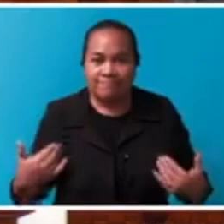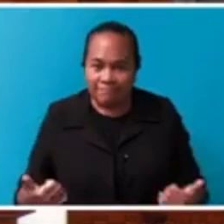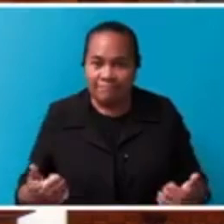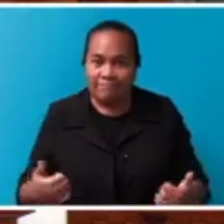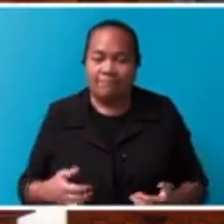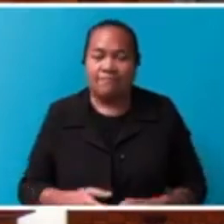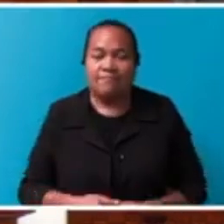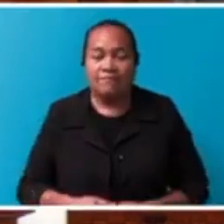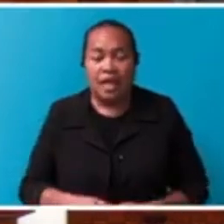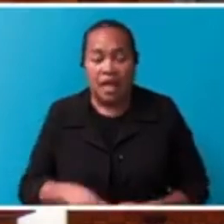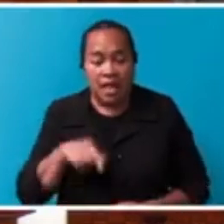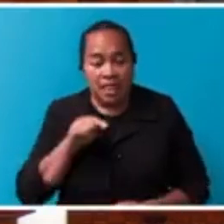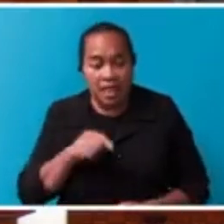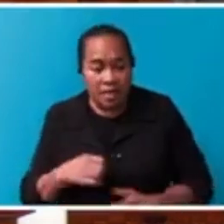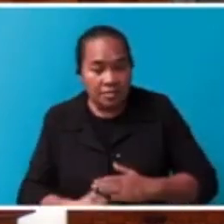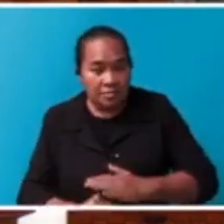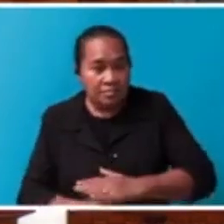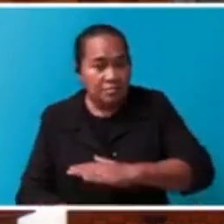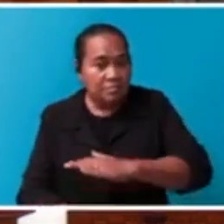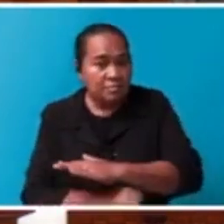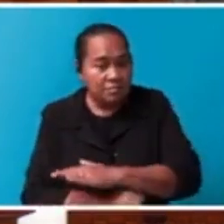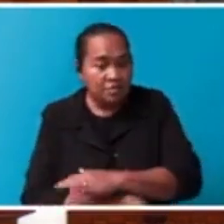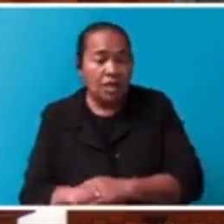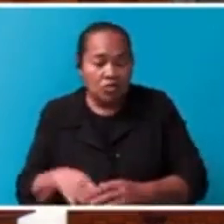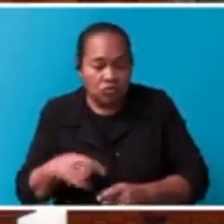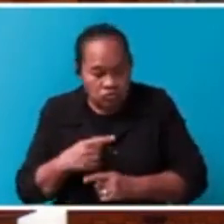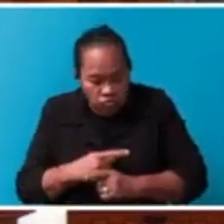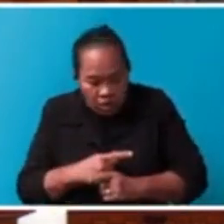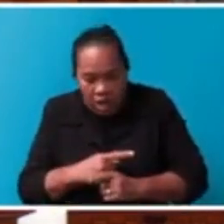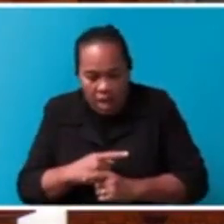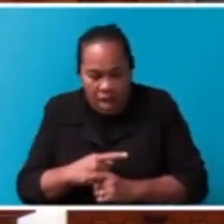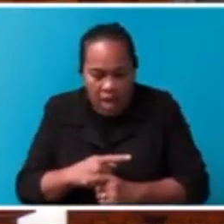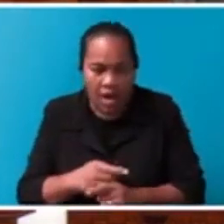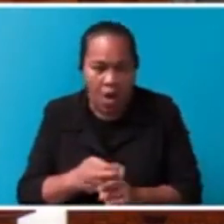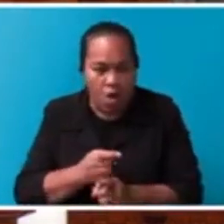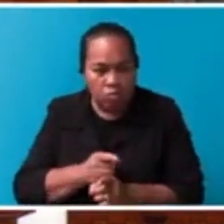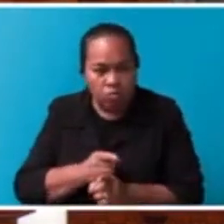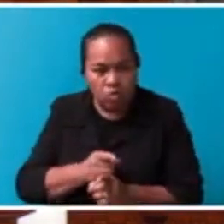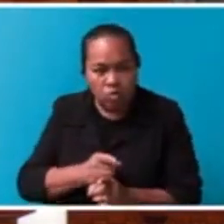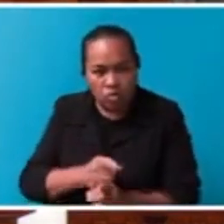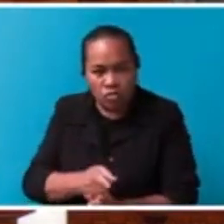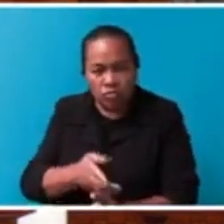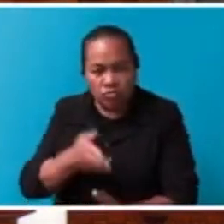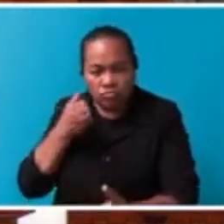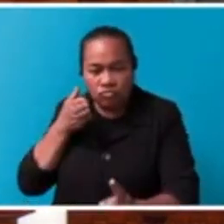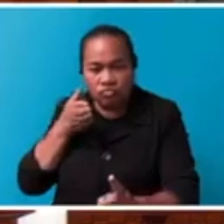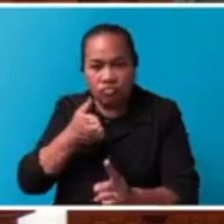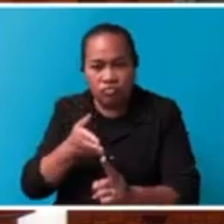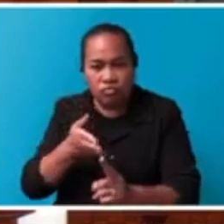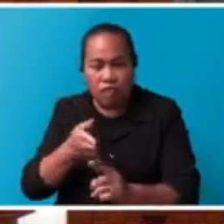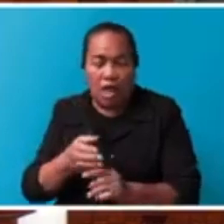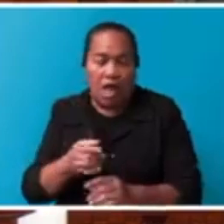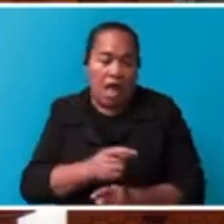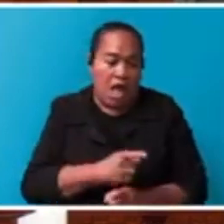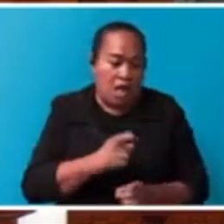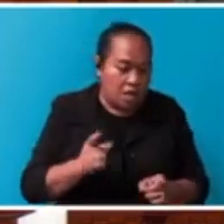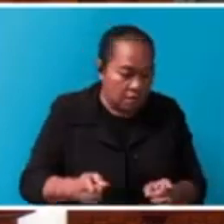This principle guides our comprehensive approach to governance, land